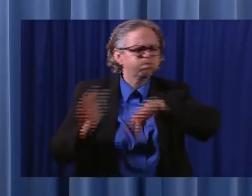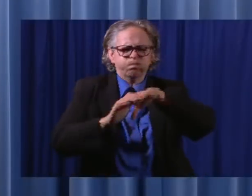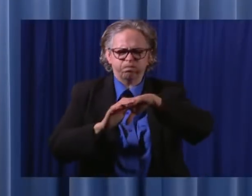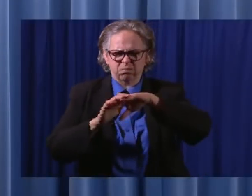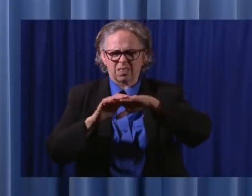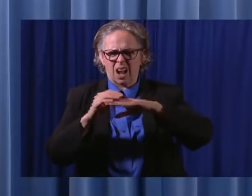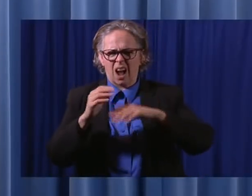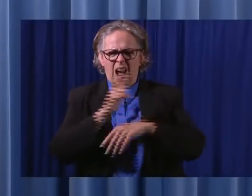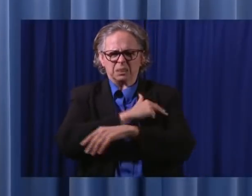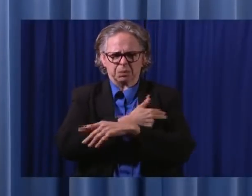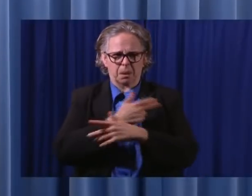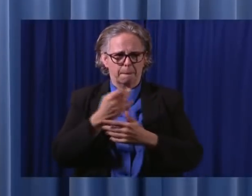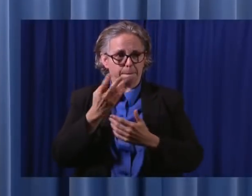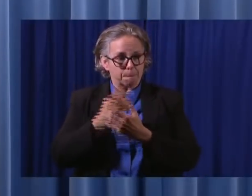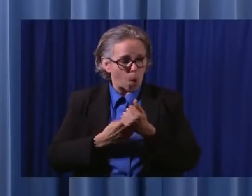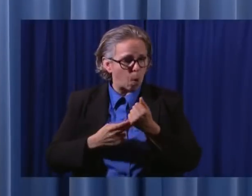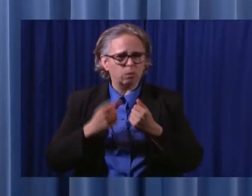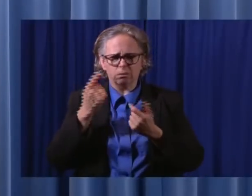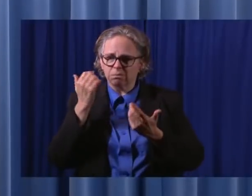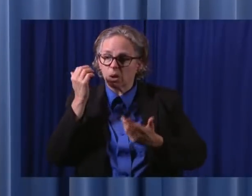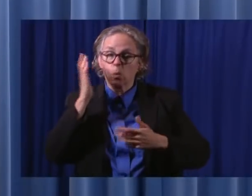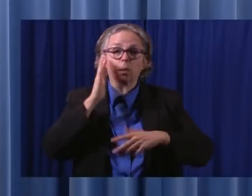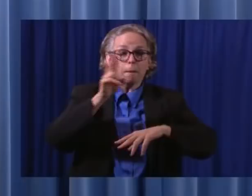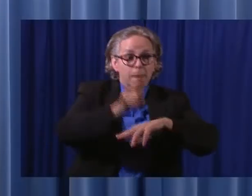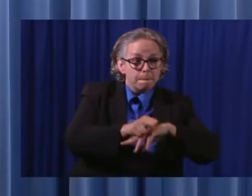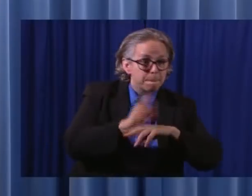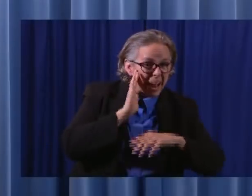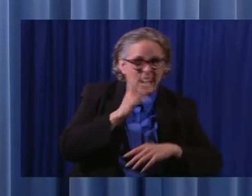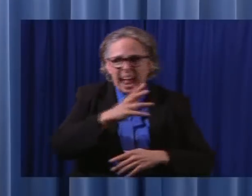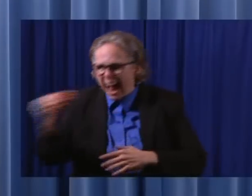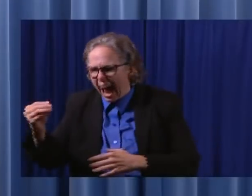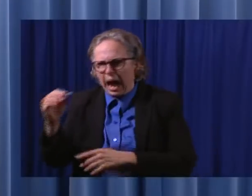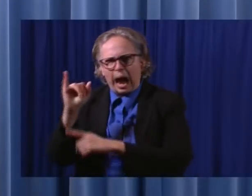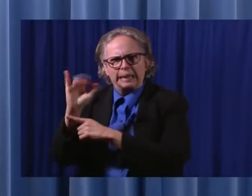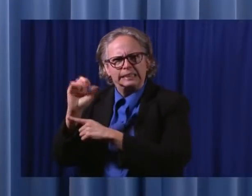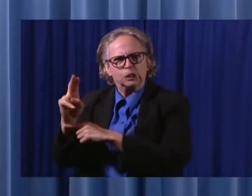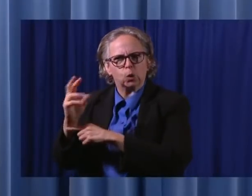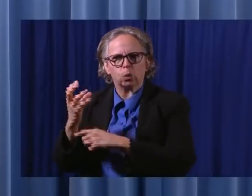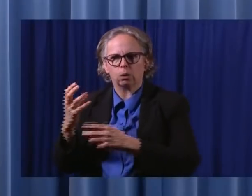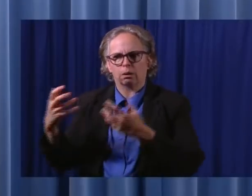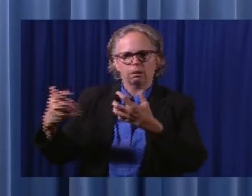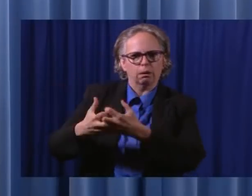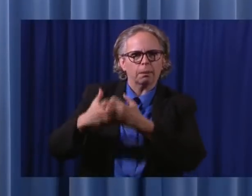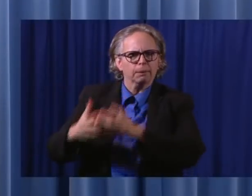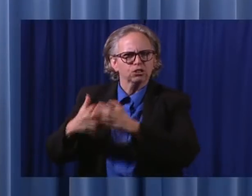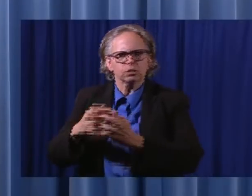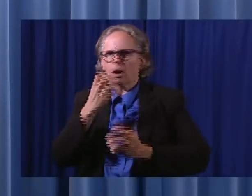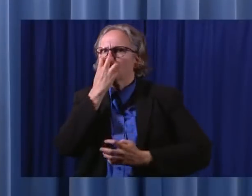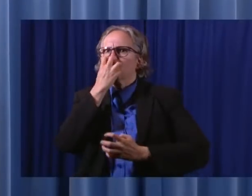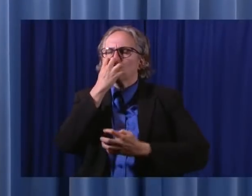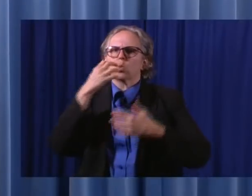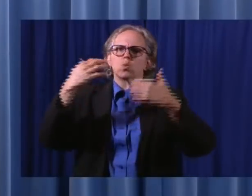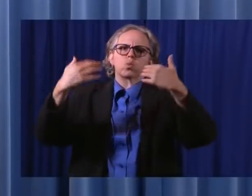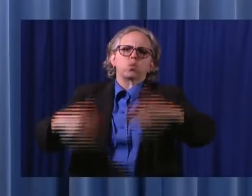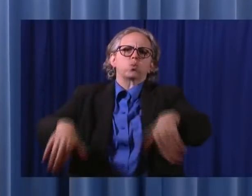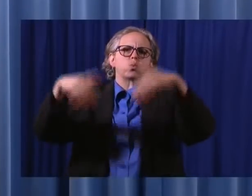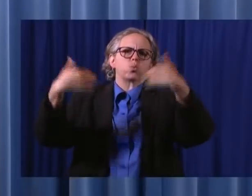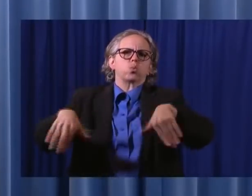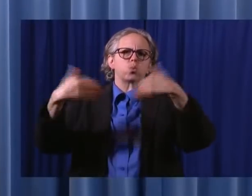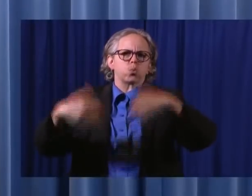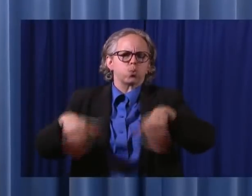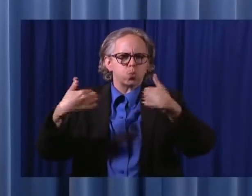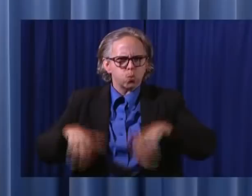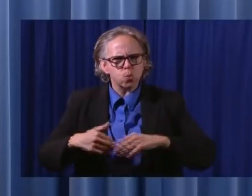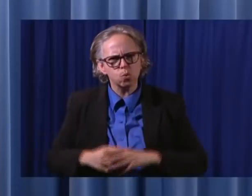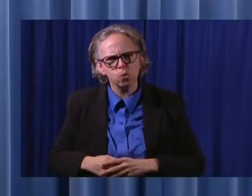ICU beds and ventilators. Although COVID utilization in hospitals is increasing, I want to make it very clear,